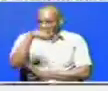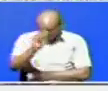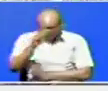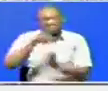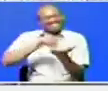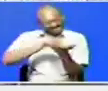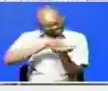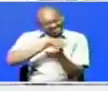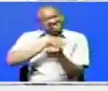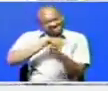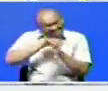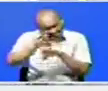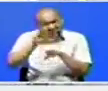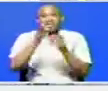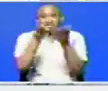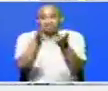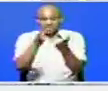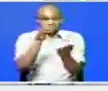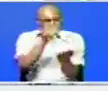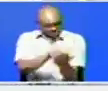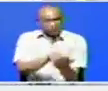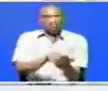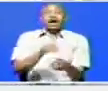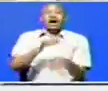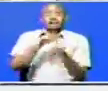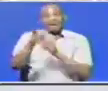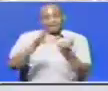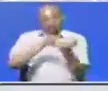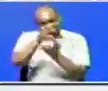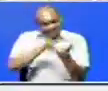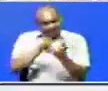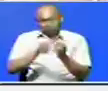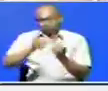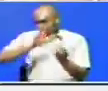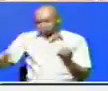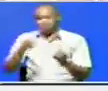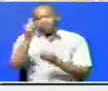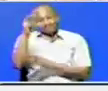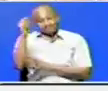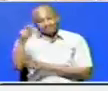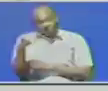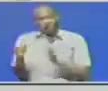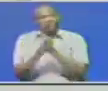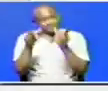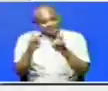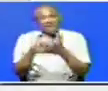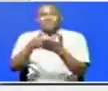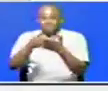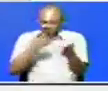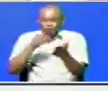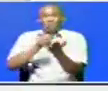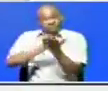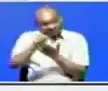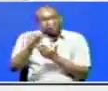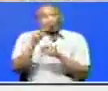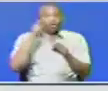of results into the results transmission kits and give a draft of the form to all agents and media before printing an original to